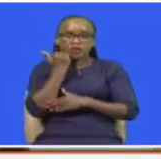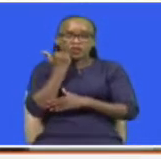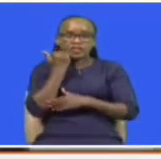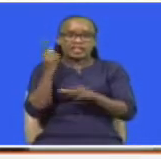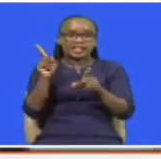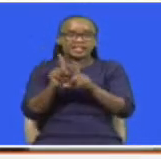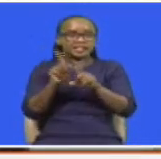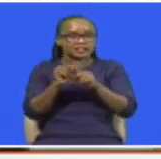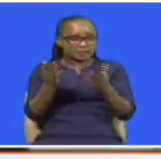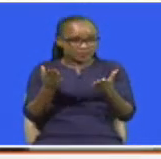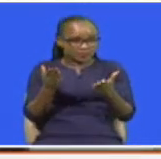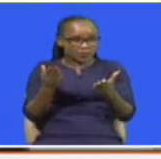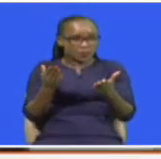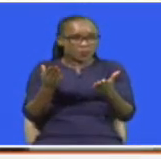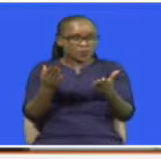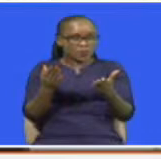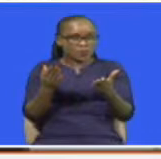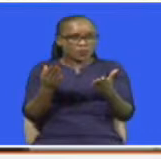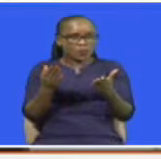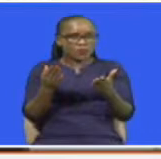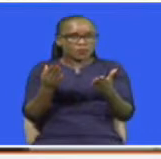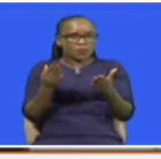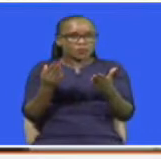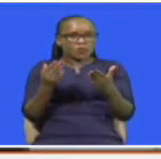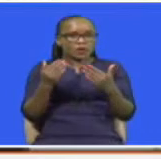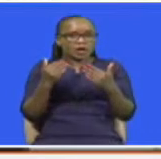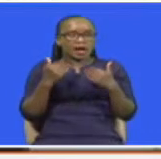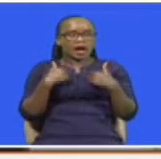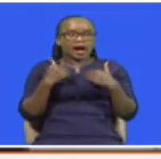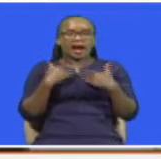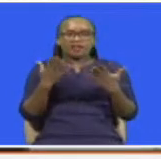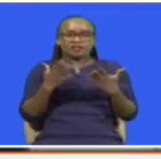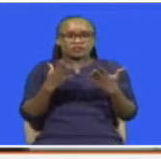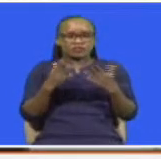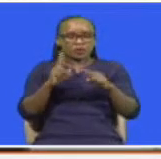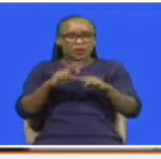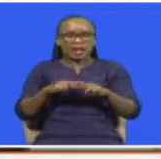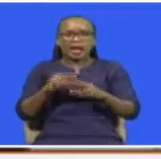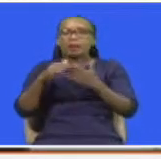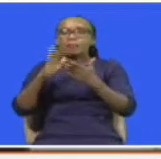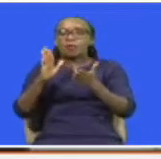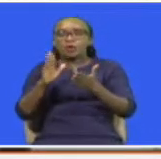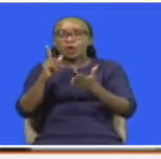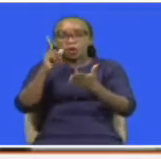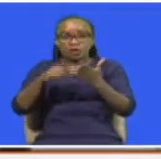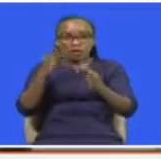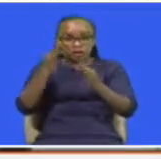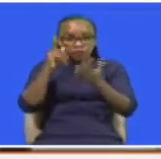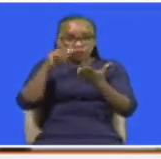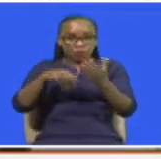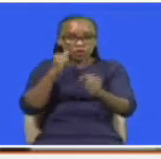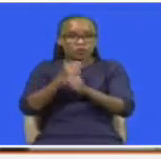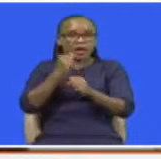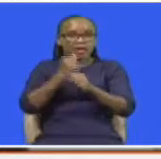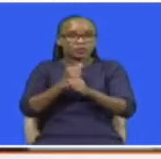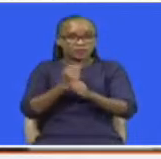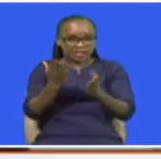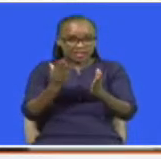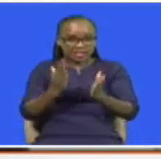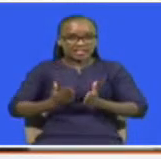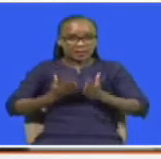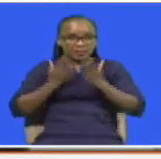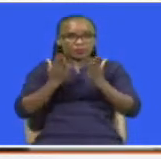on highlights, you do not have to belabor so much if what you are doing is simply to highlight your